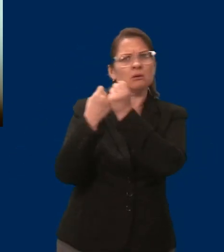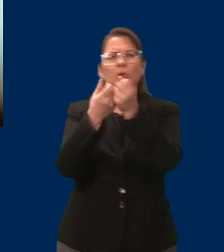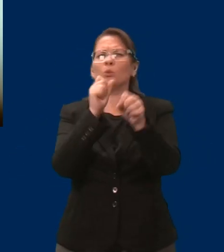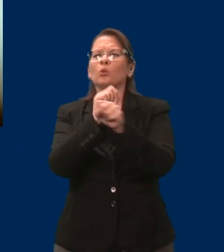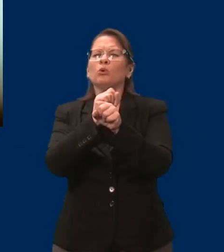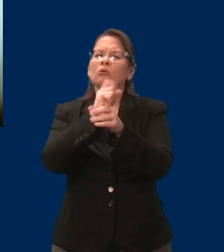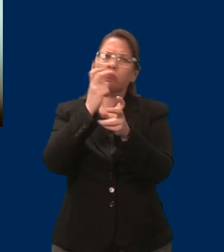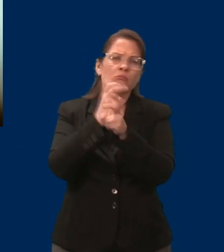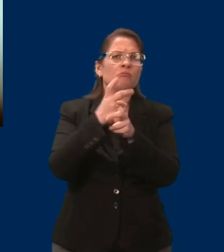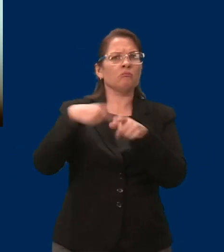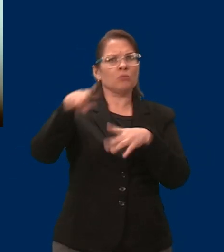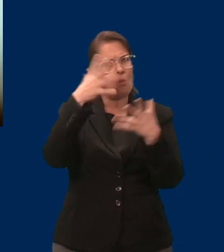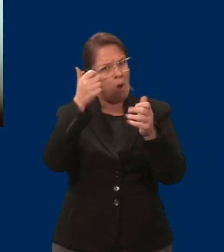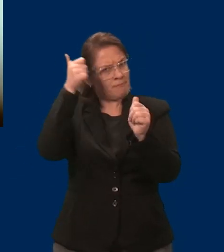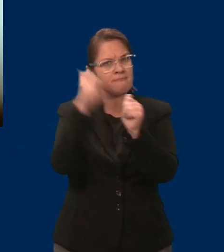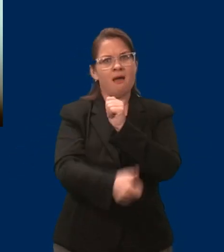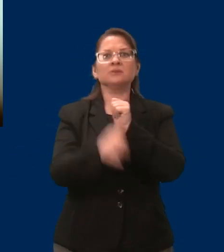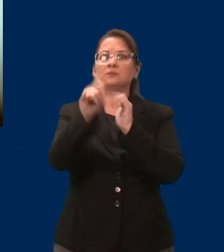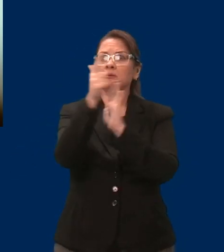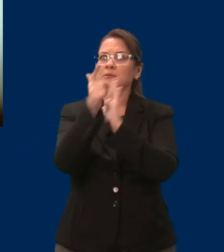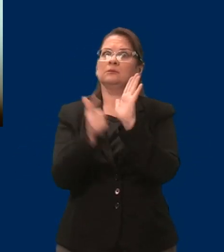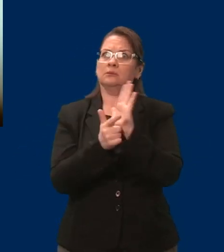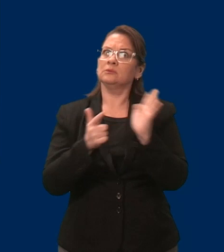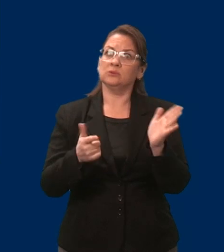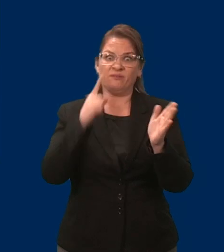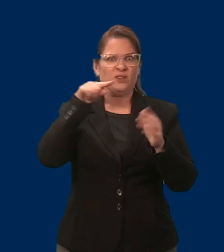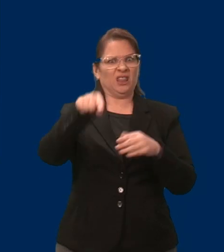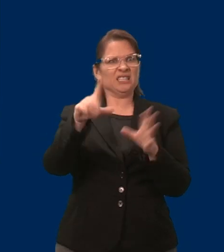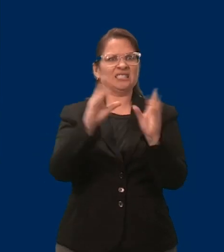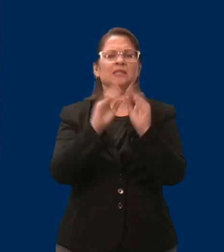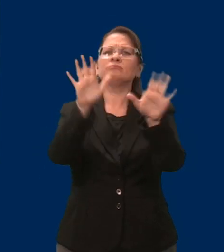session. Thank you so much again for having me.